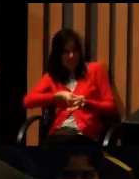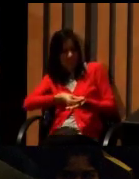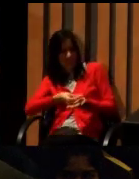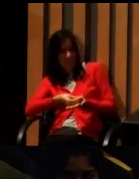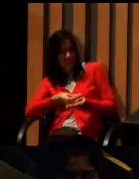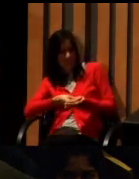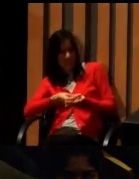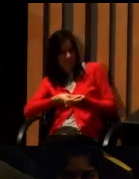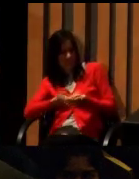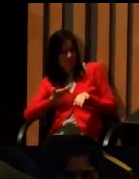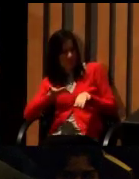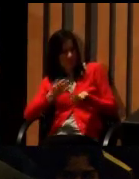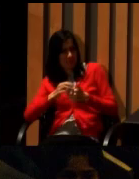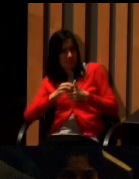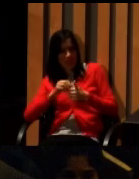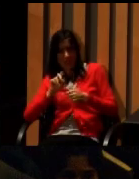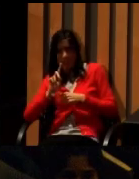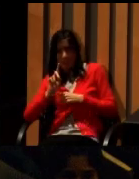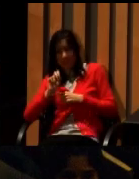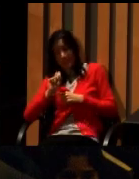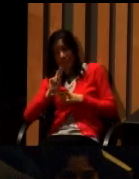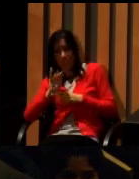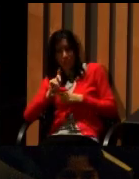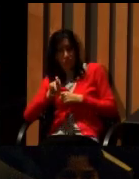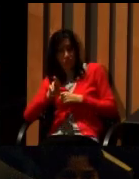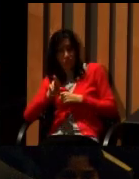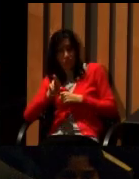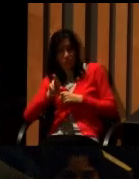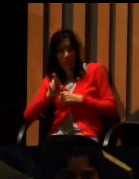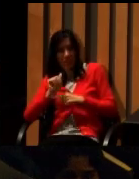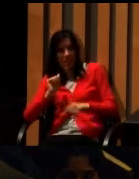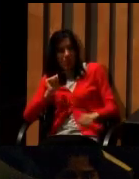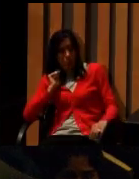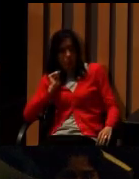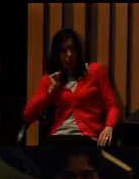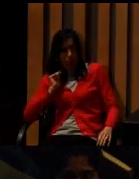that under no circumstances will he eat crow.